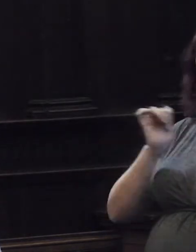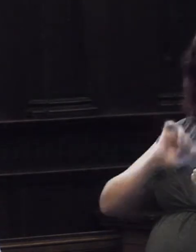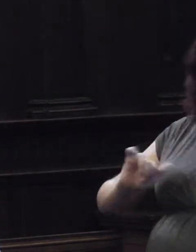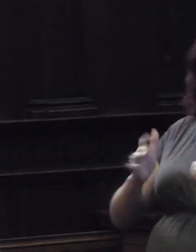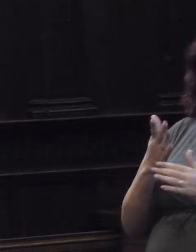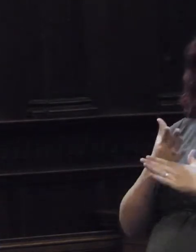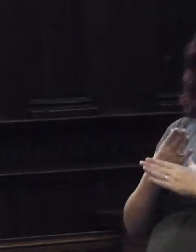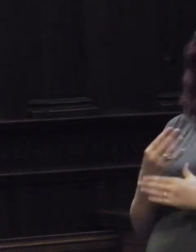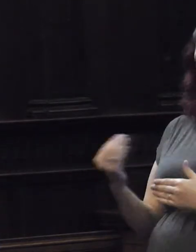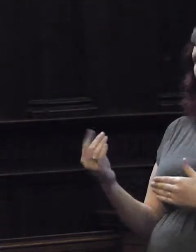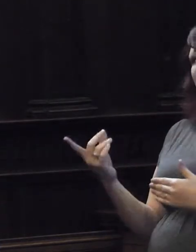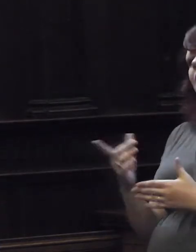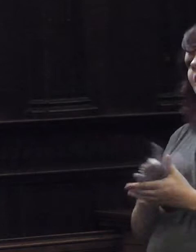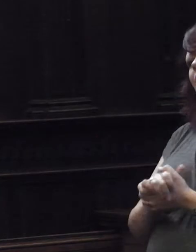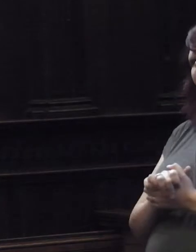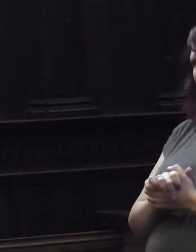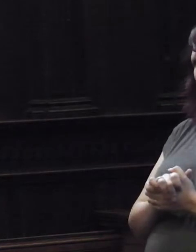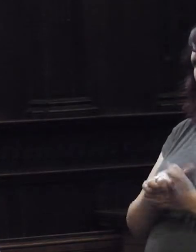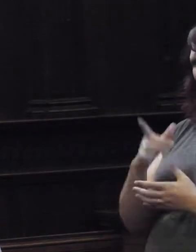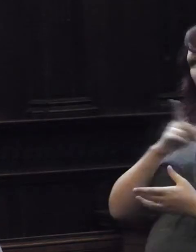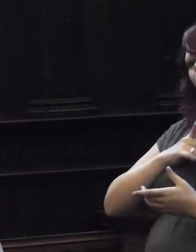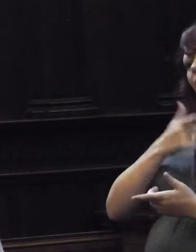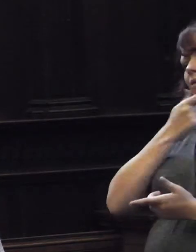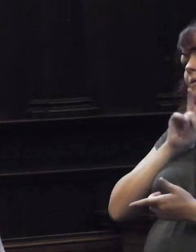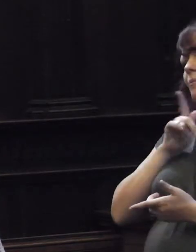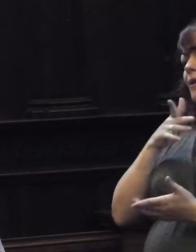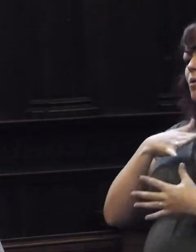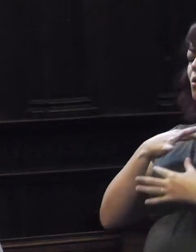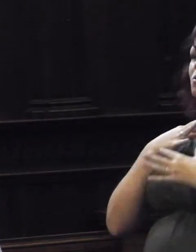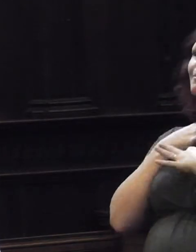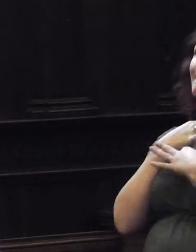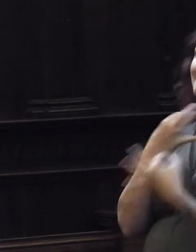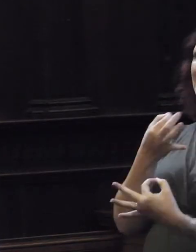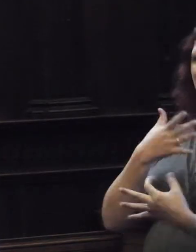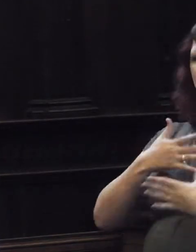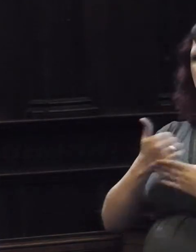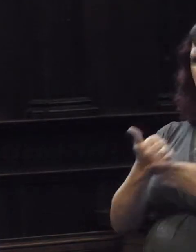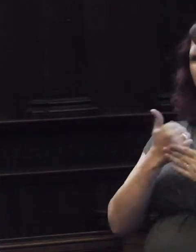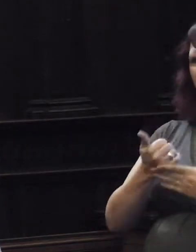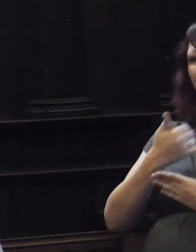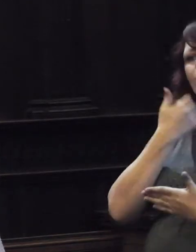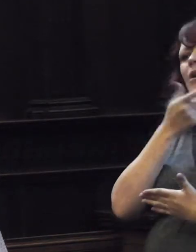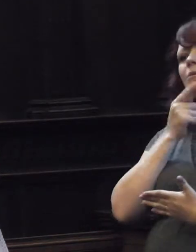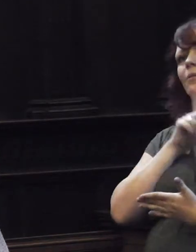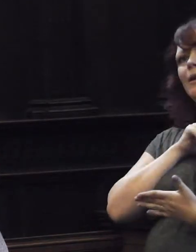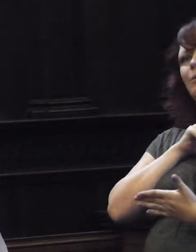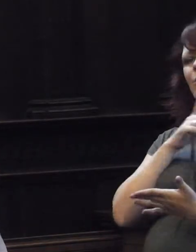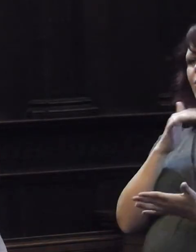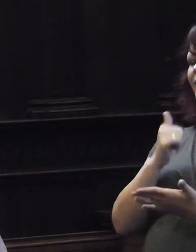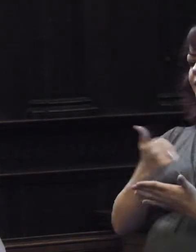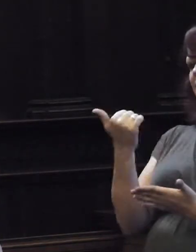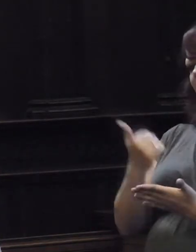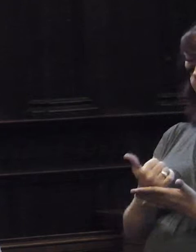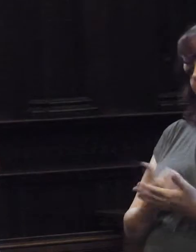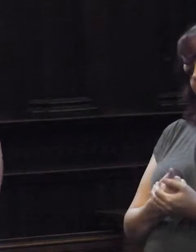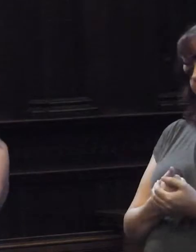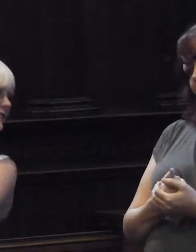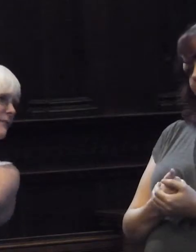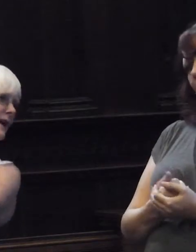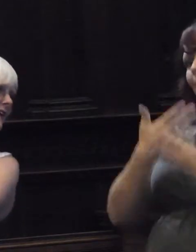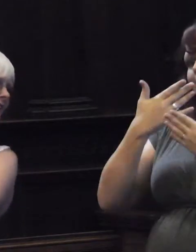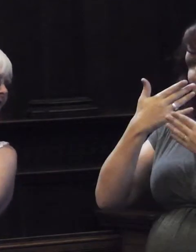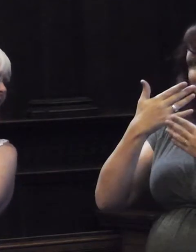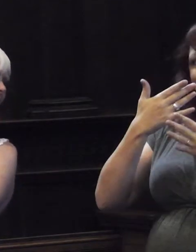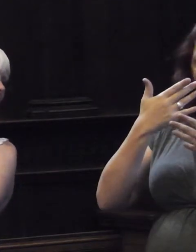and caring folk whose passion to help youngsters has no bounds. I'd now like to share with you